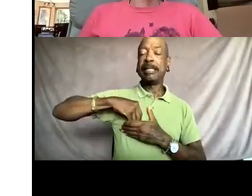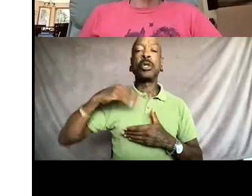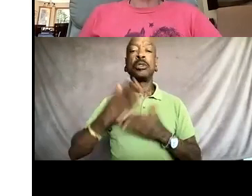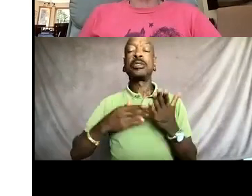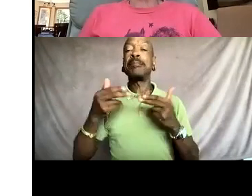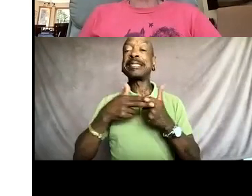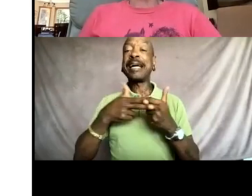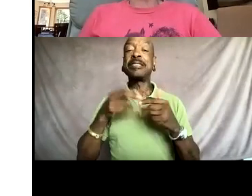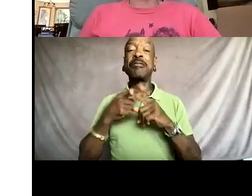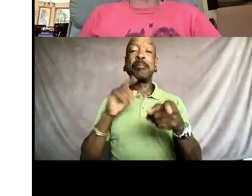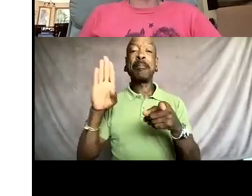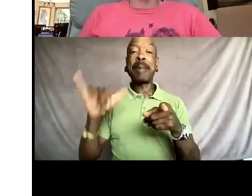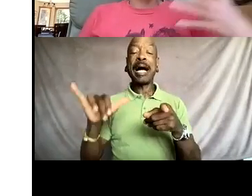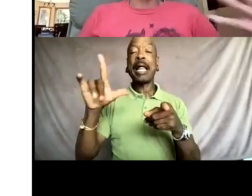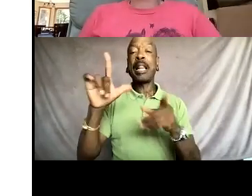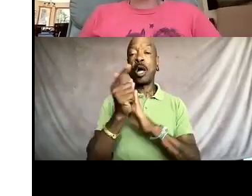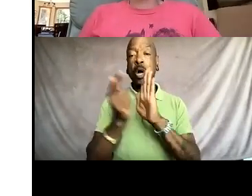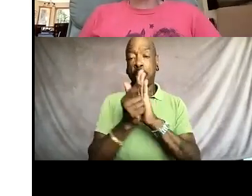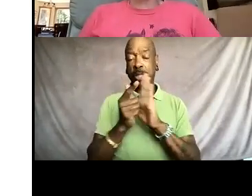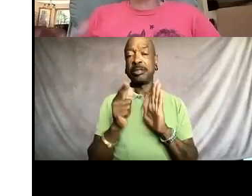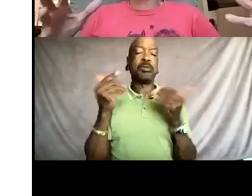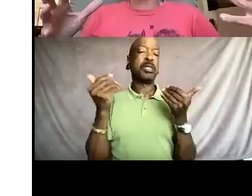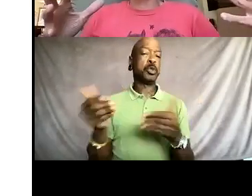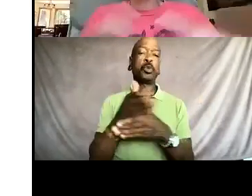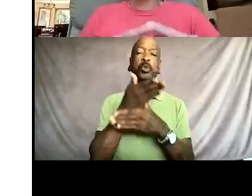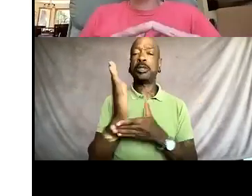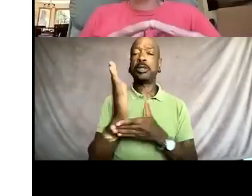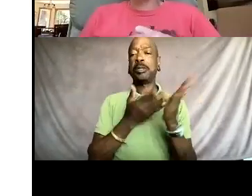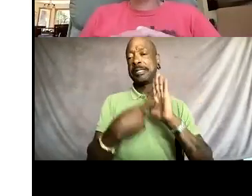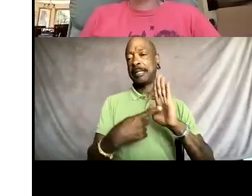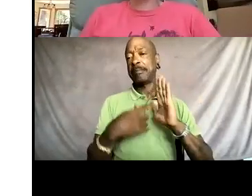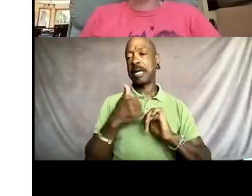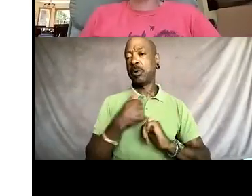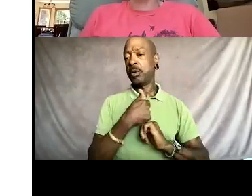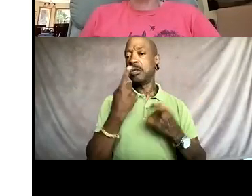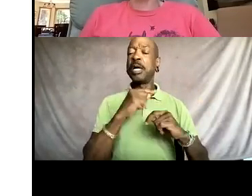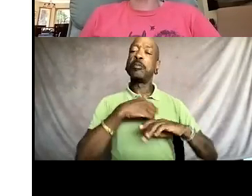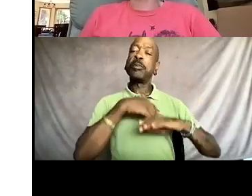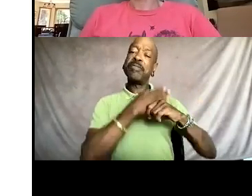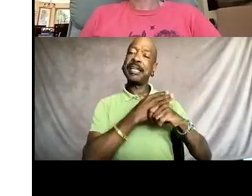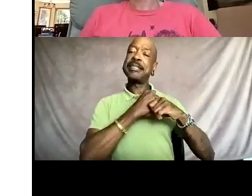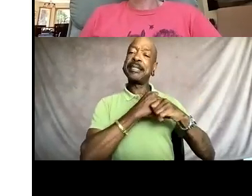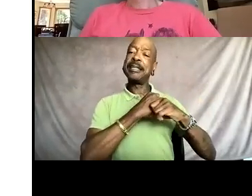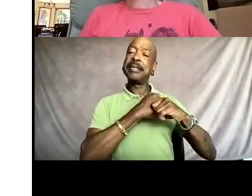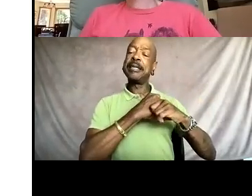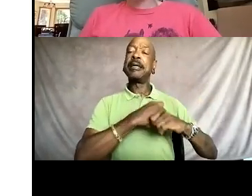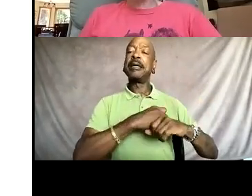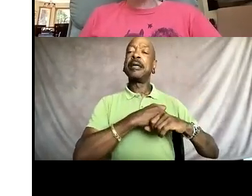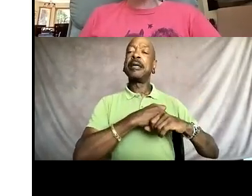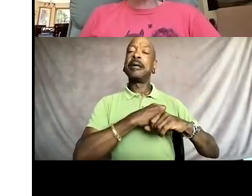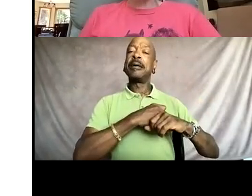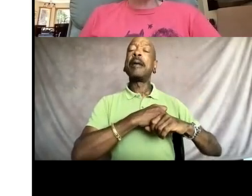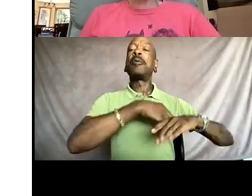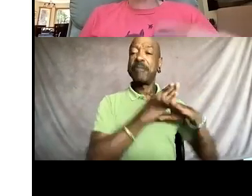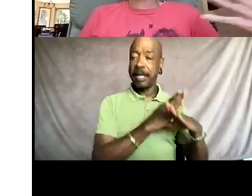Cooperative Bylaws that just share examples of how we've tried to prevent the sale of real estate and what